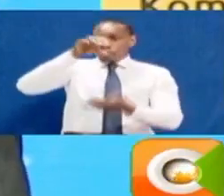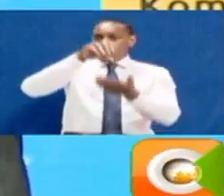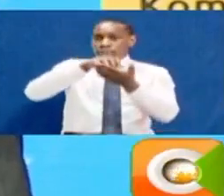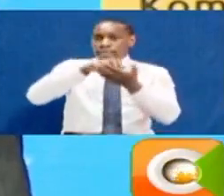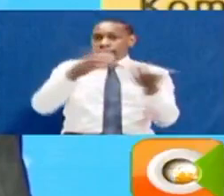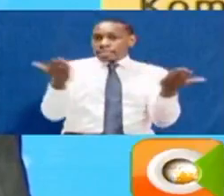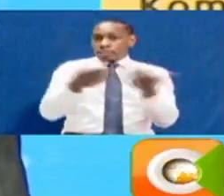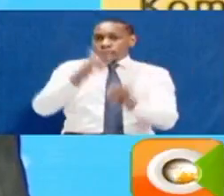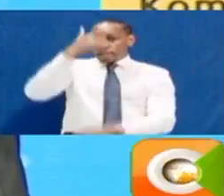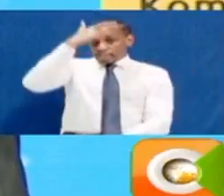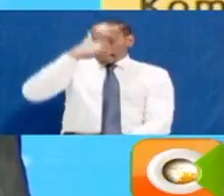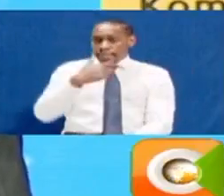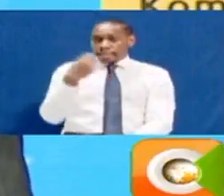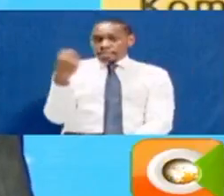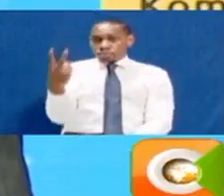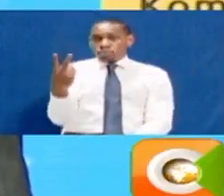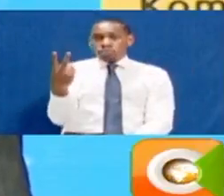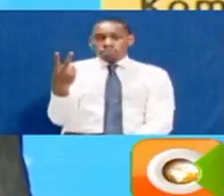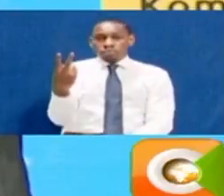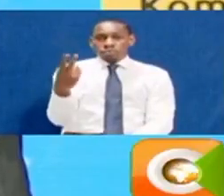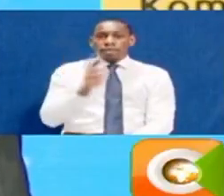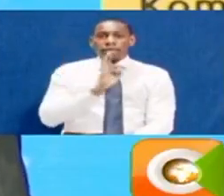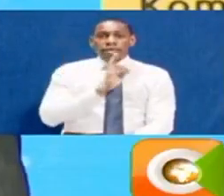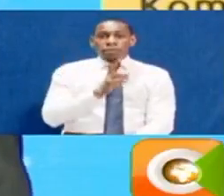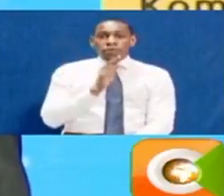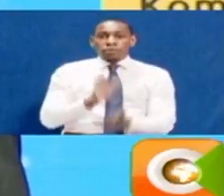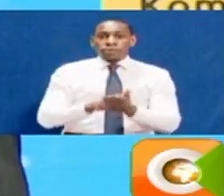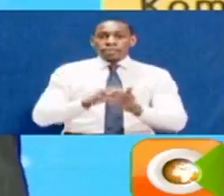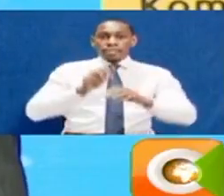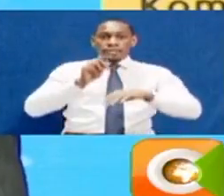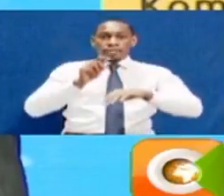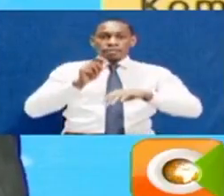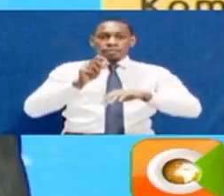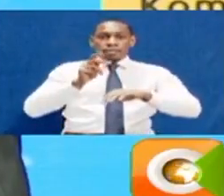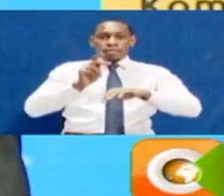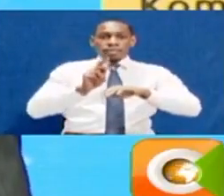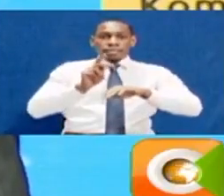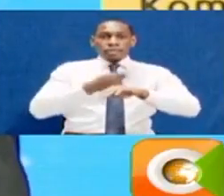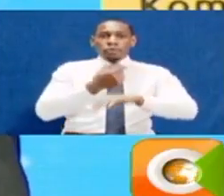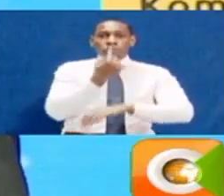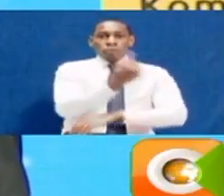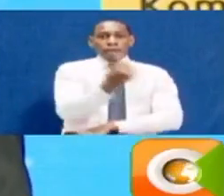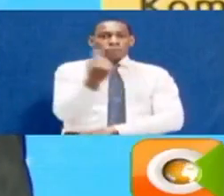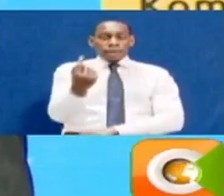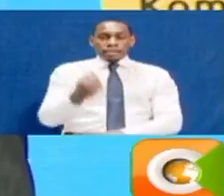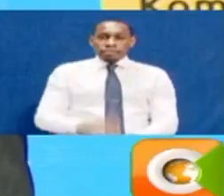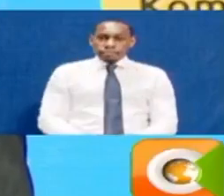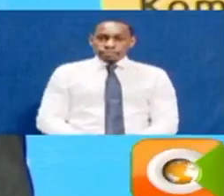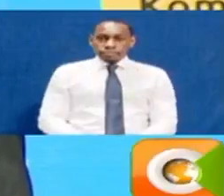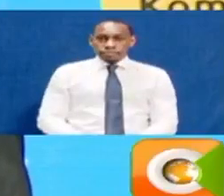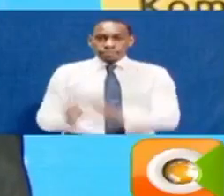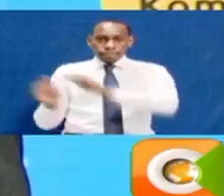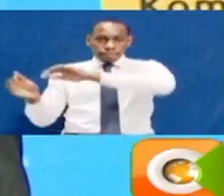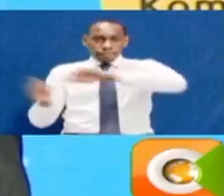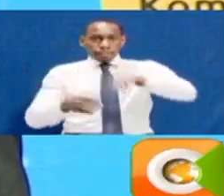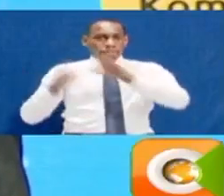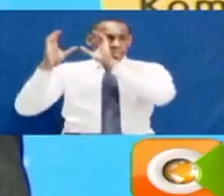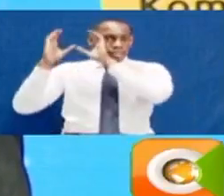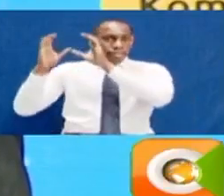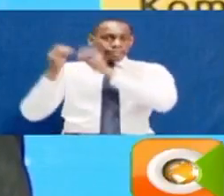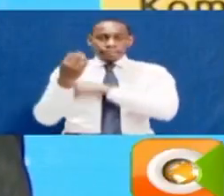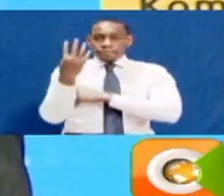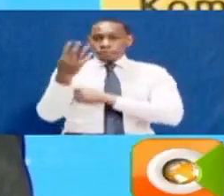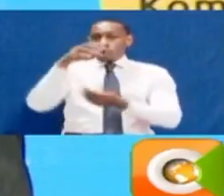from Thika 2, Ruiru and Kikuyu 1 each. In Kilifi, the 4 cases